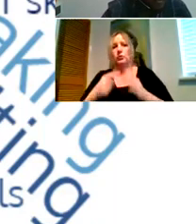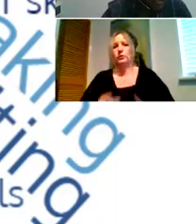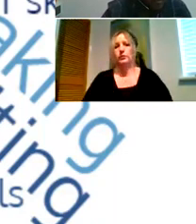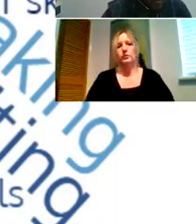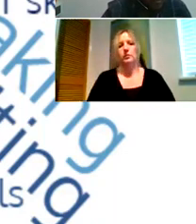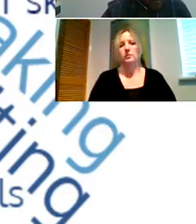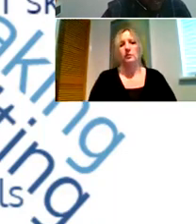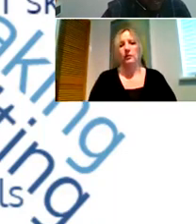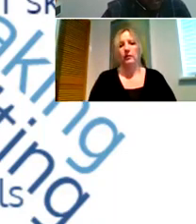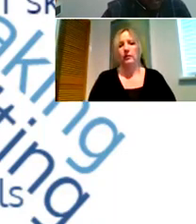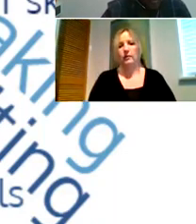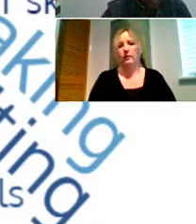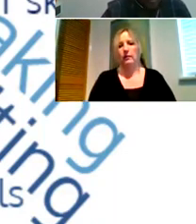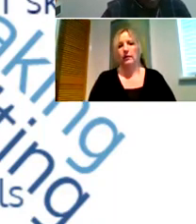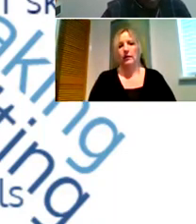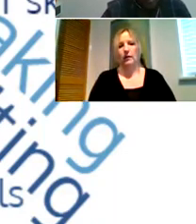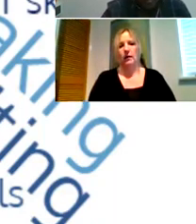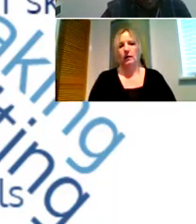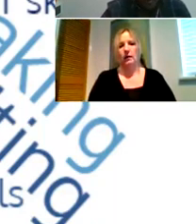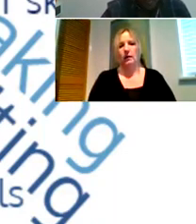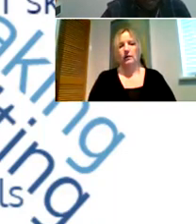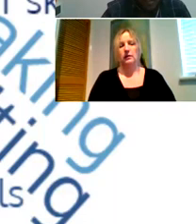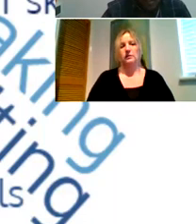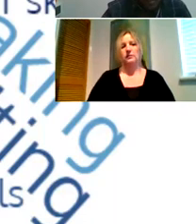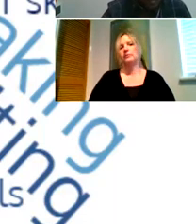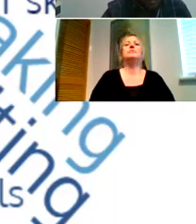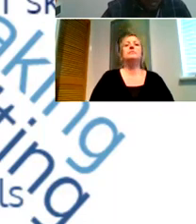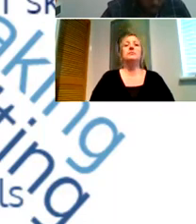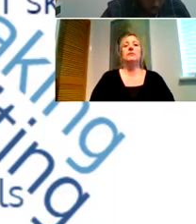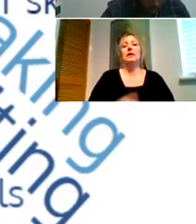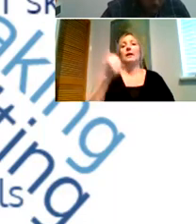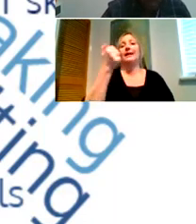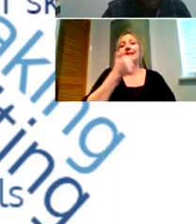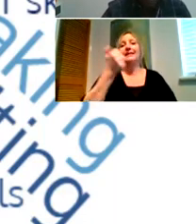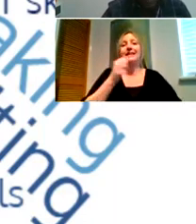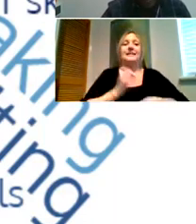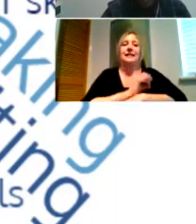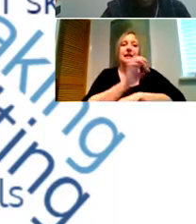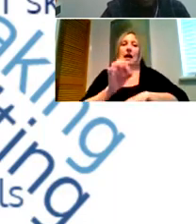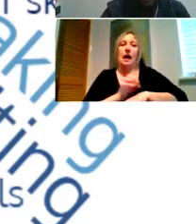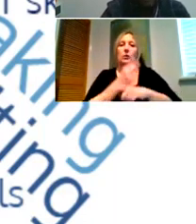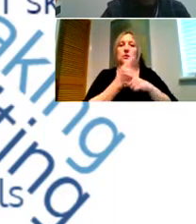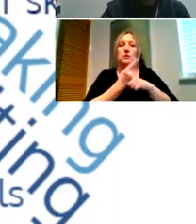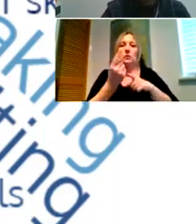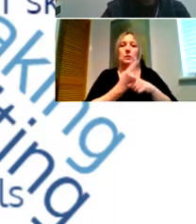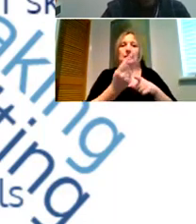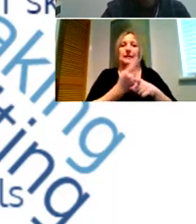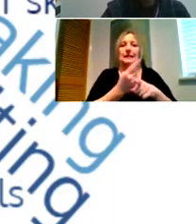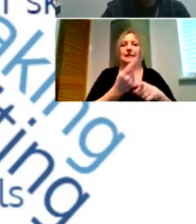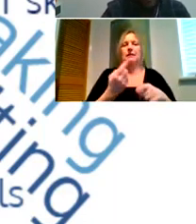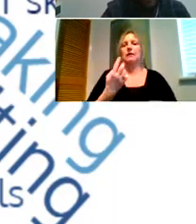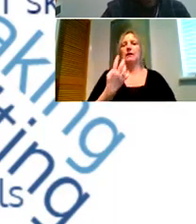16 hours per week over 4 days. So the two main qualifications that